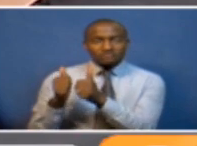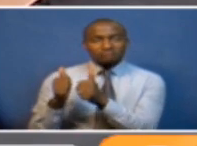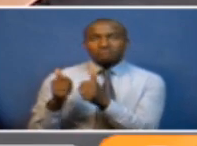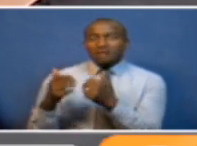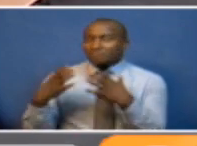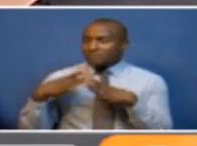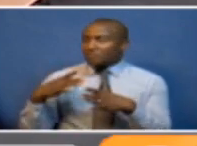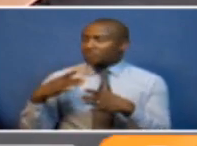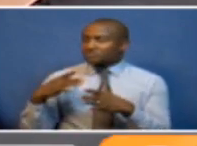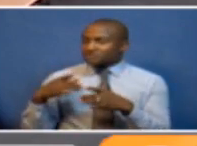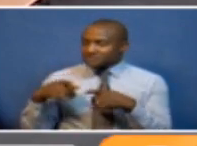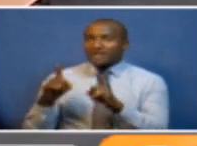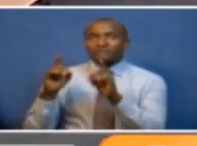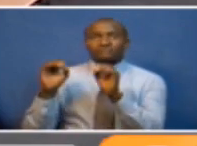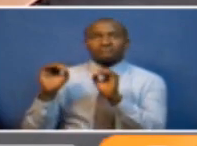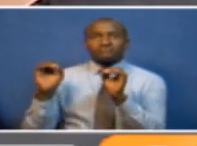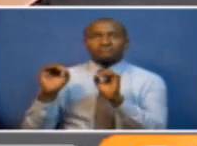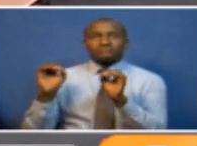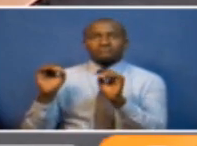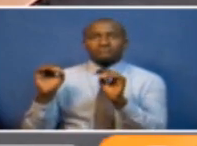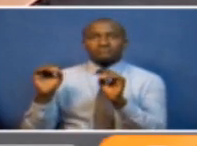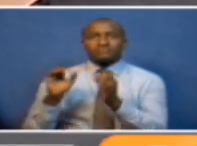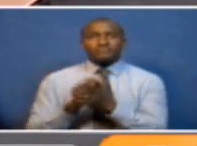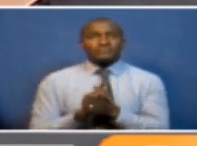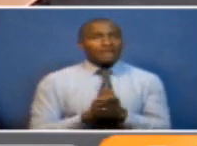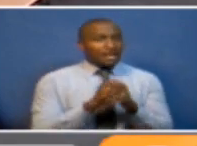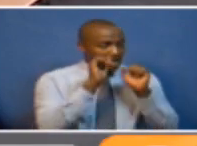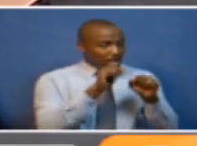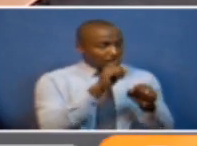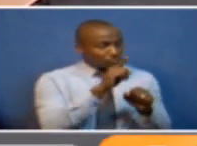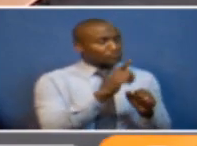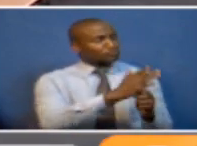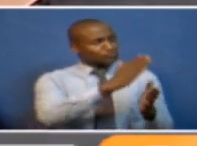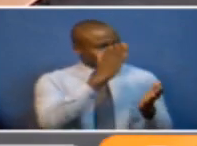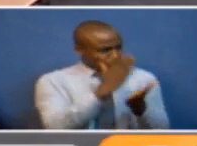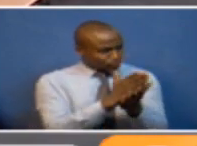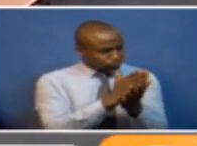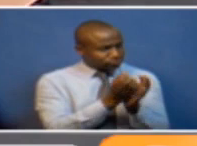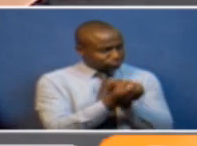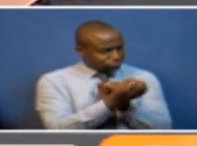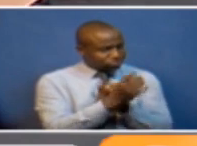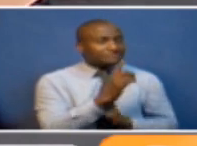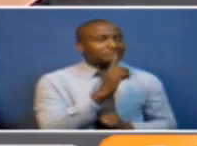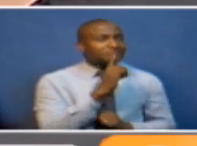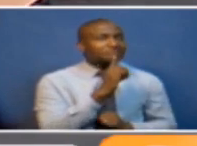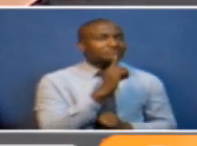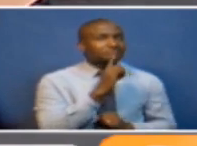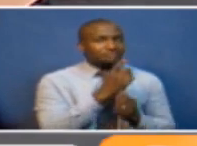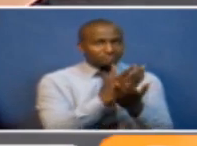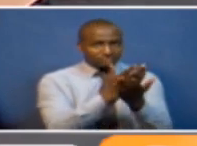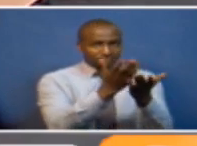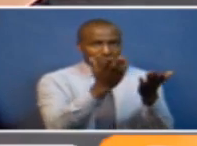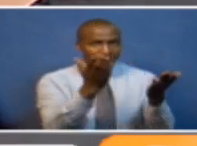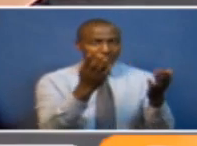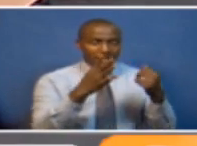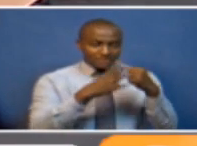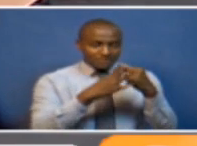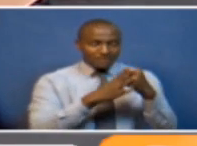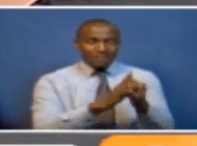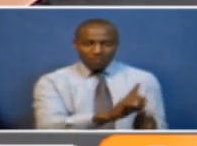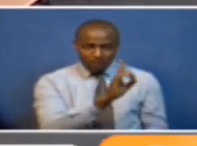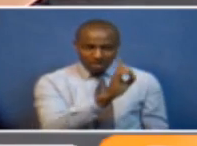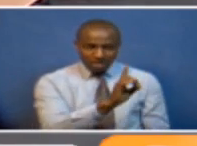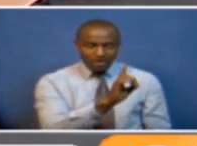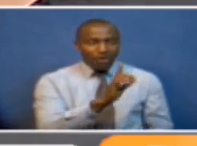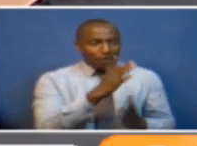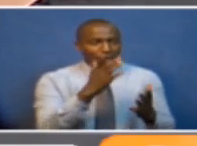making. Yes. Engineer, can you assure Kenyans tonight who are watching you, millions of Kenyans watching you tonight, that come September 1 or come the